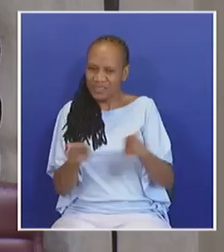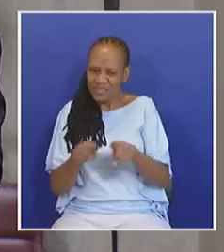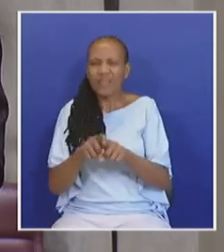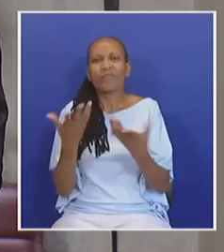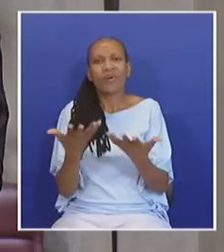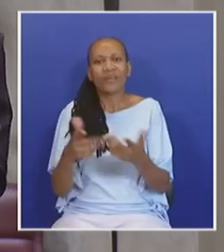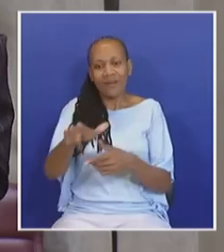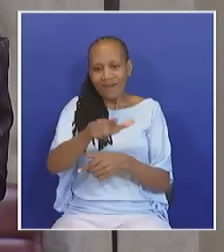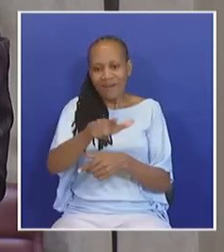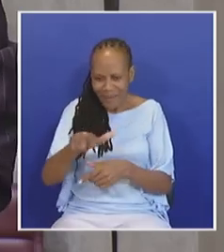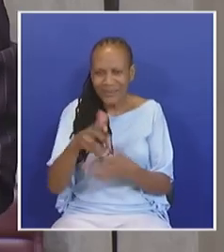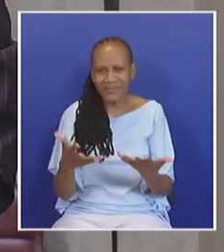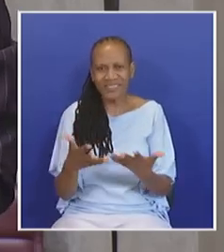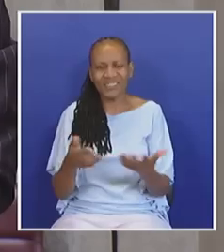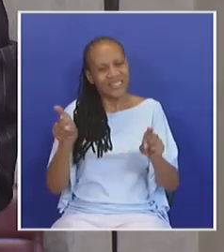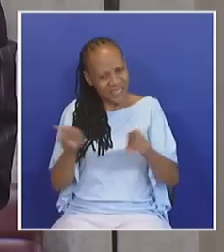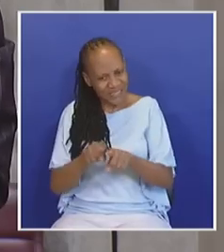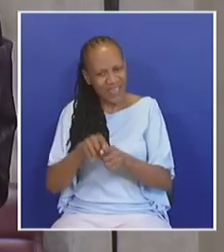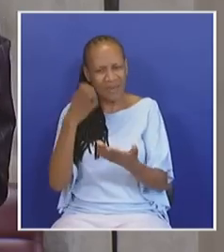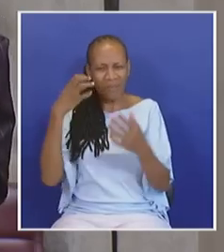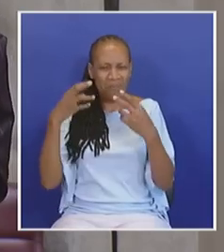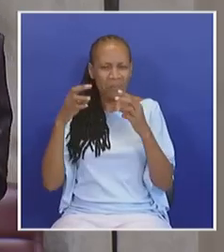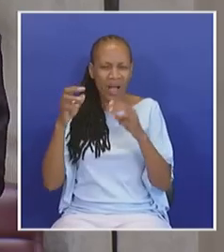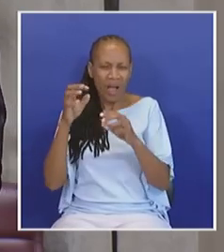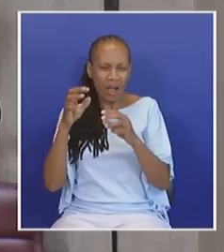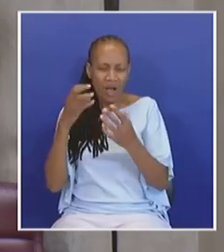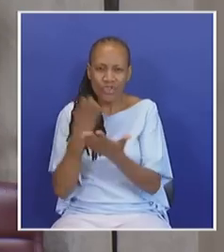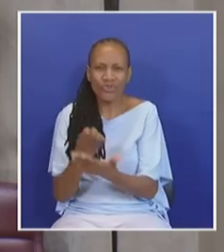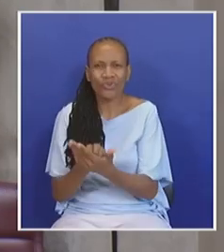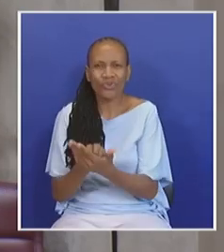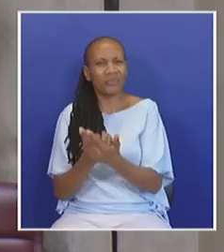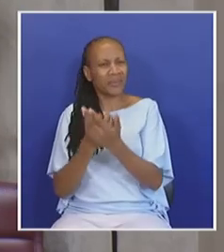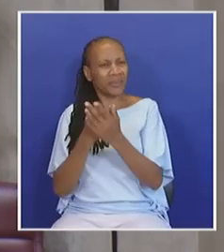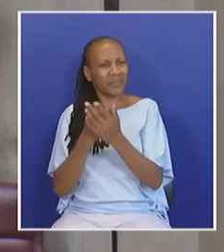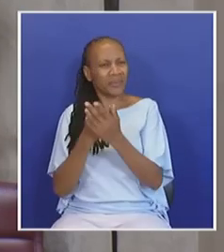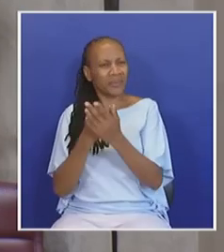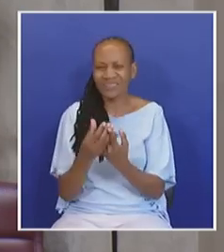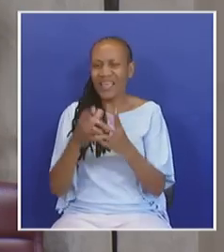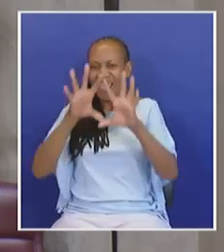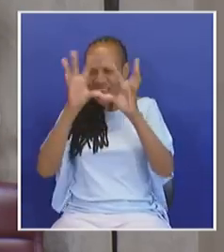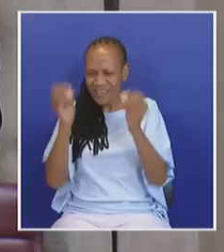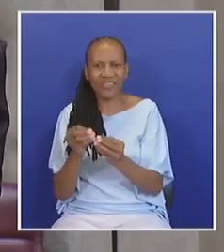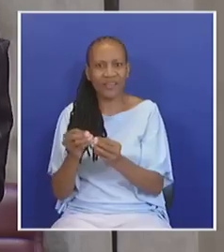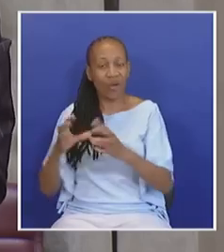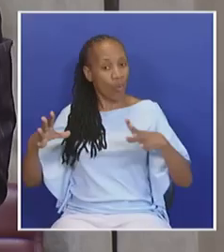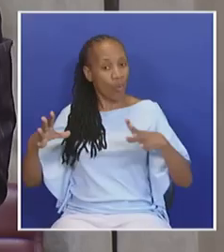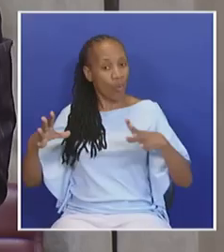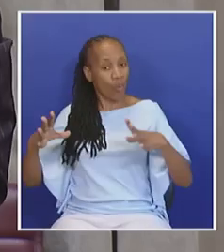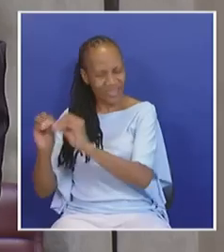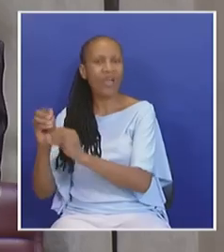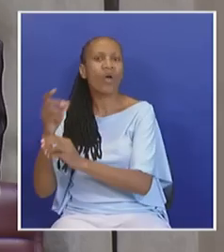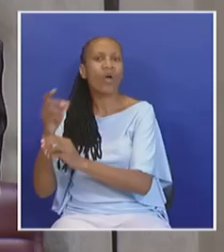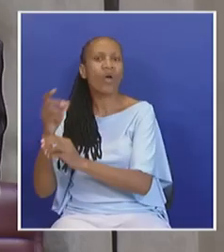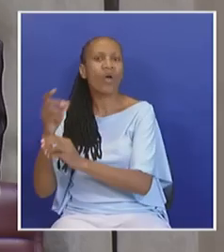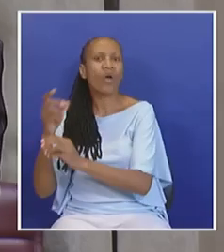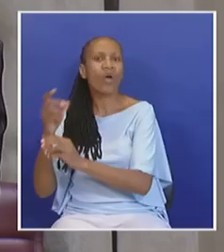and the foundation of economic wealth, security, and human dignity, remains largely in white hands. It is about the issues being raised by